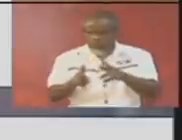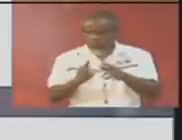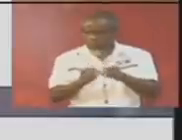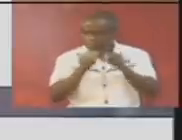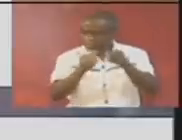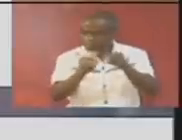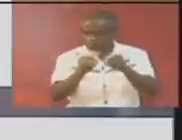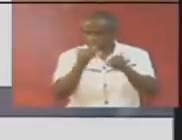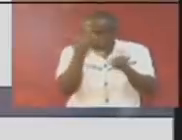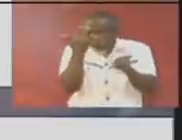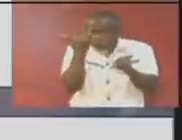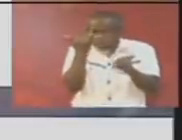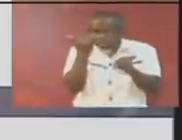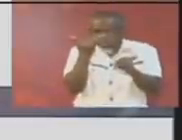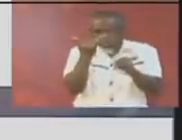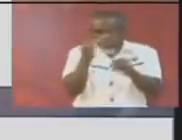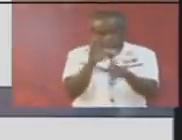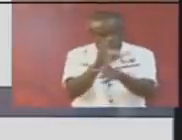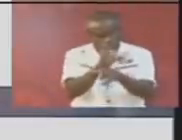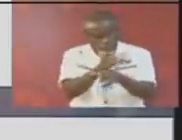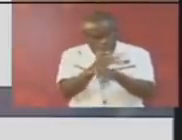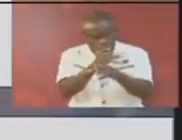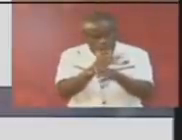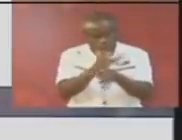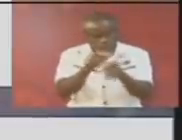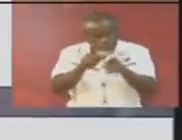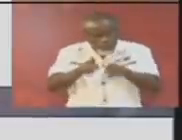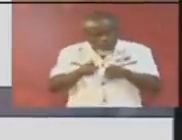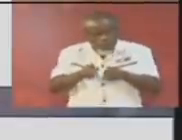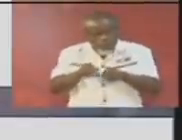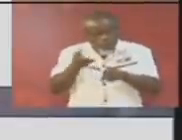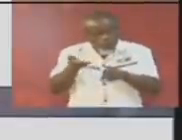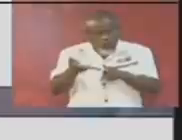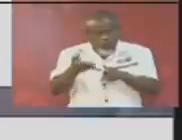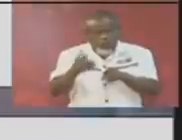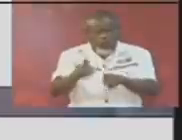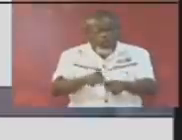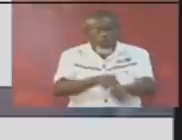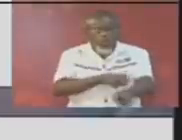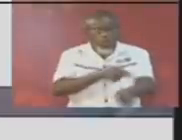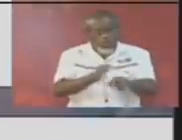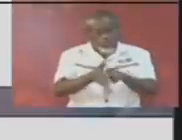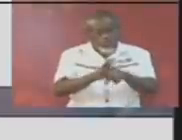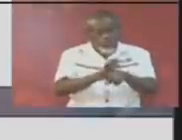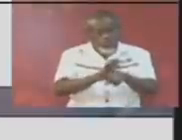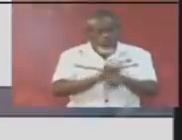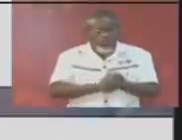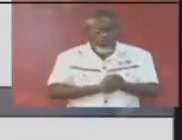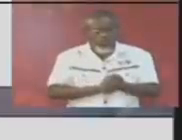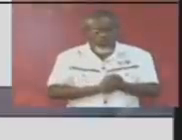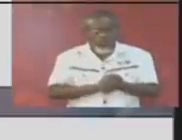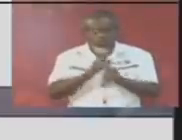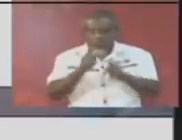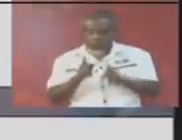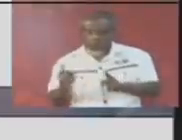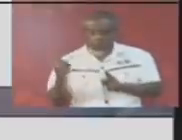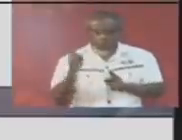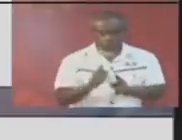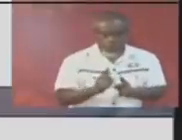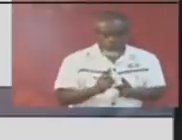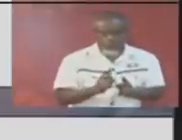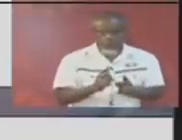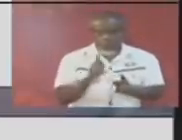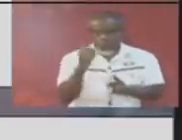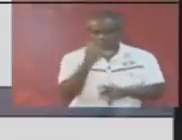patients. So patients are managed by a holistic approach. So it's a one-day event, and they come in. They